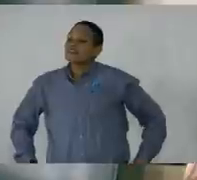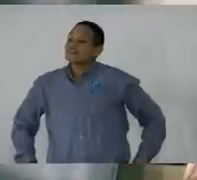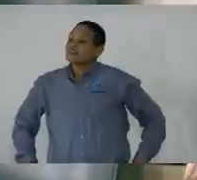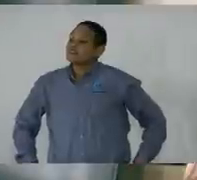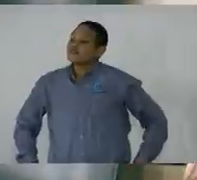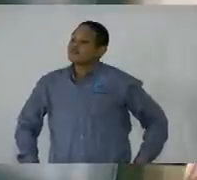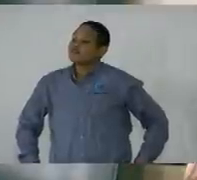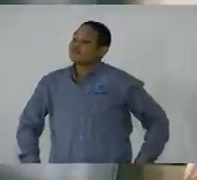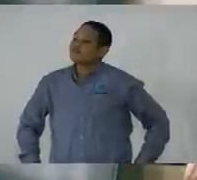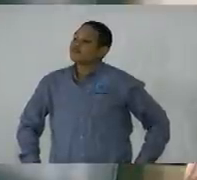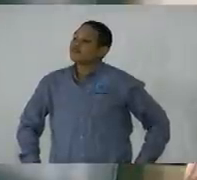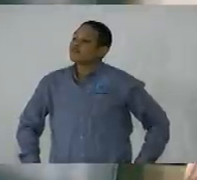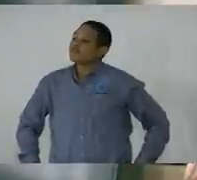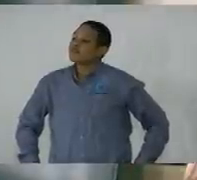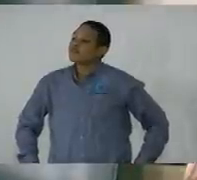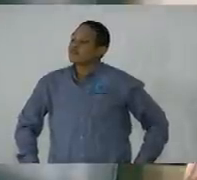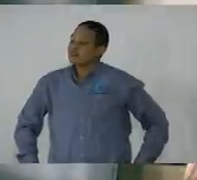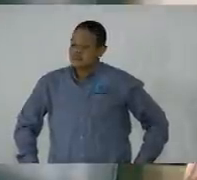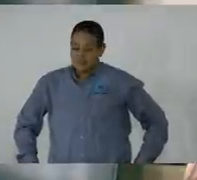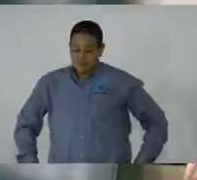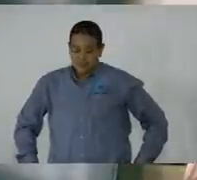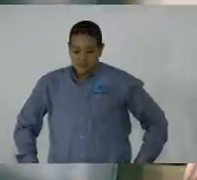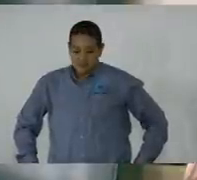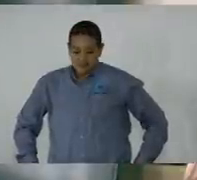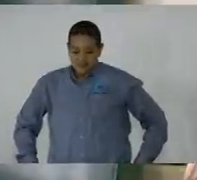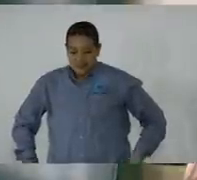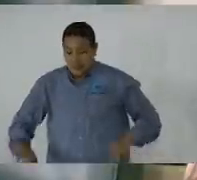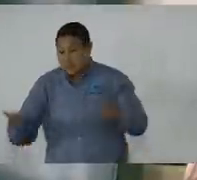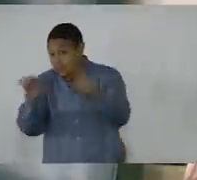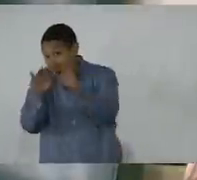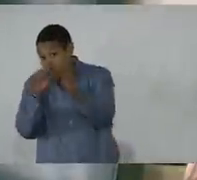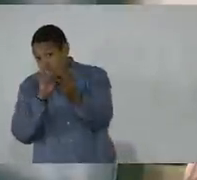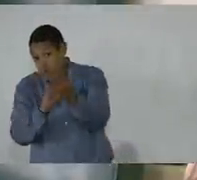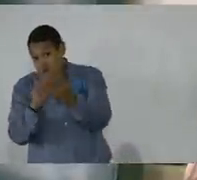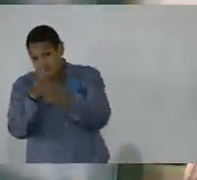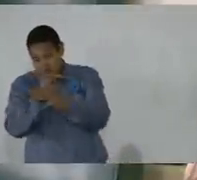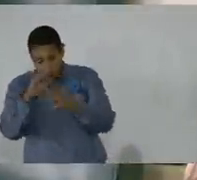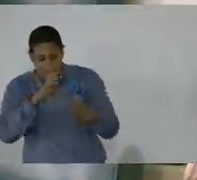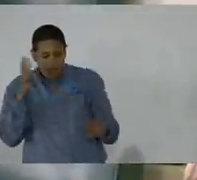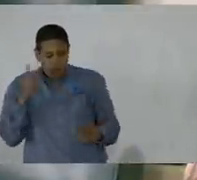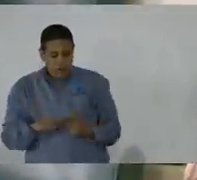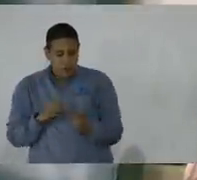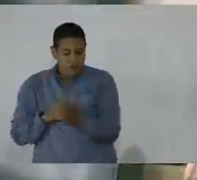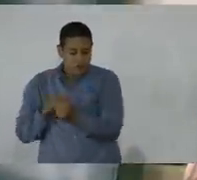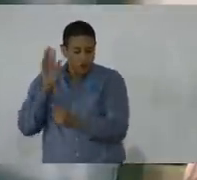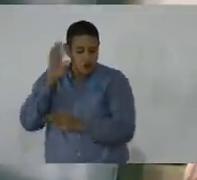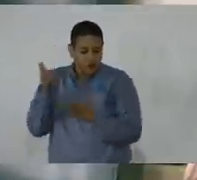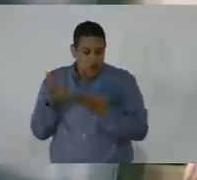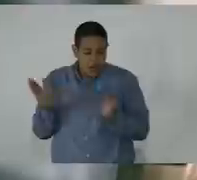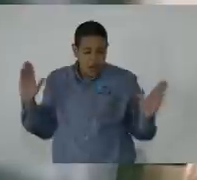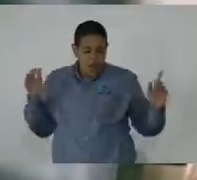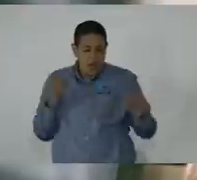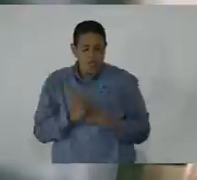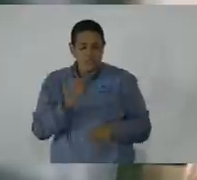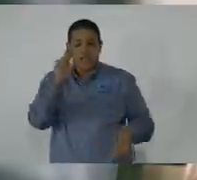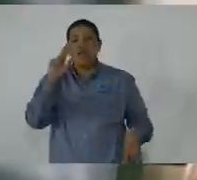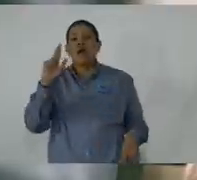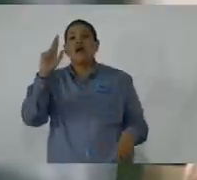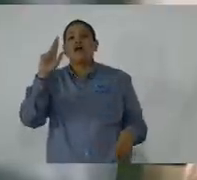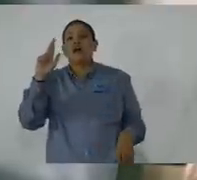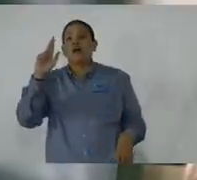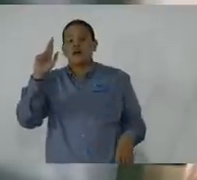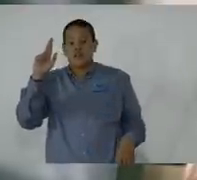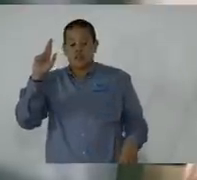it is important to note that the Ministry of Agriculture and Fisheries will launch a radar